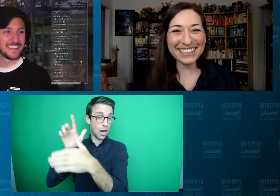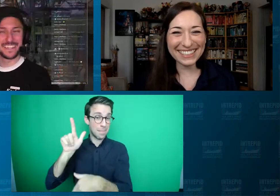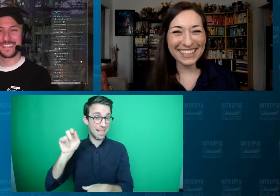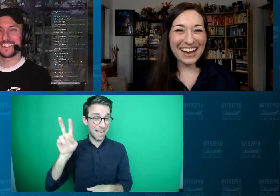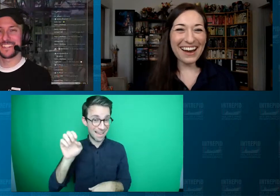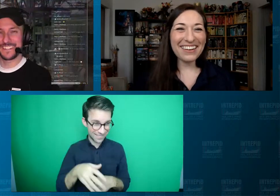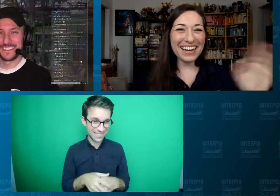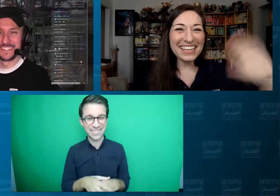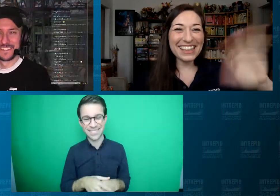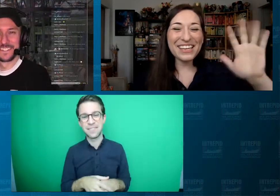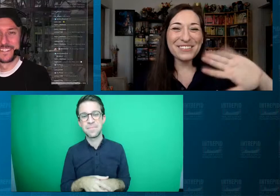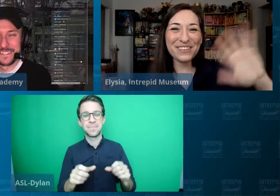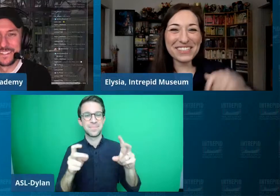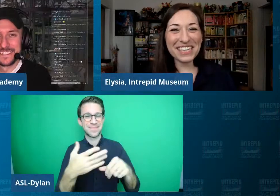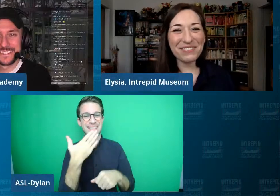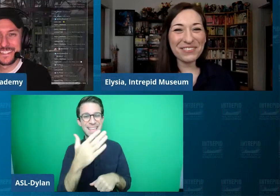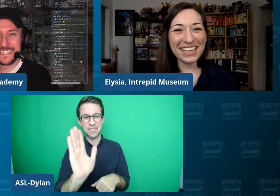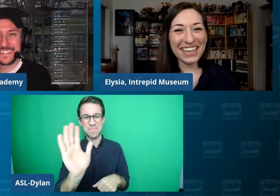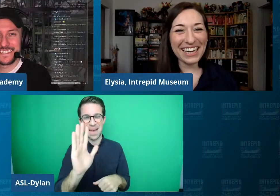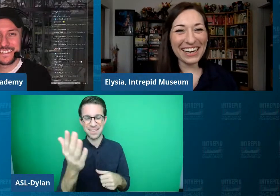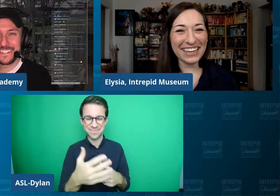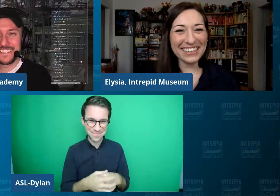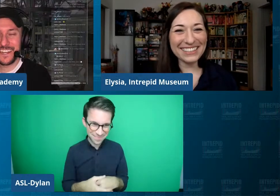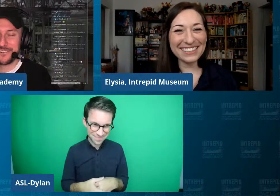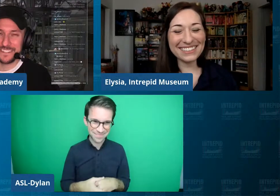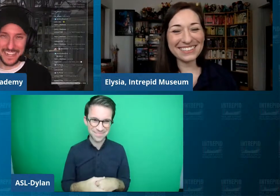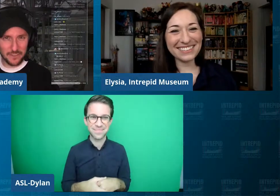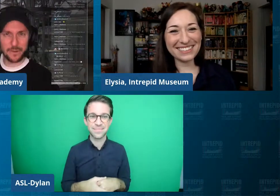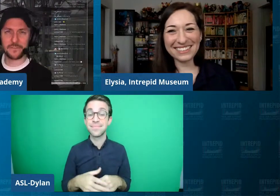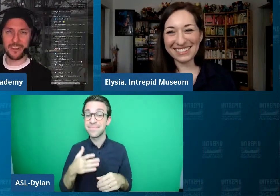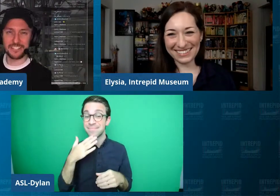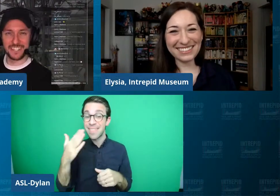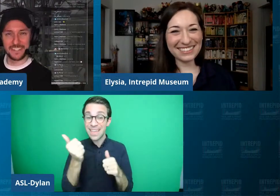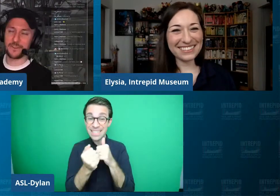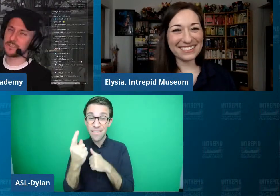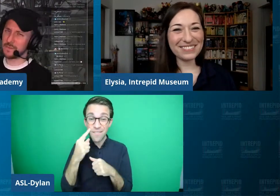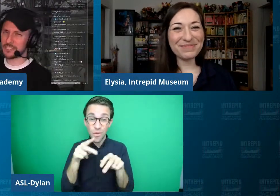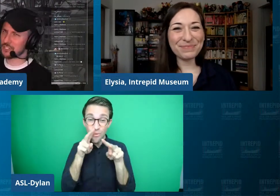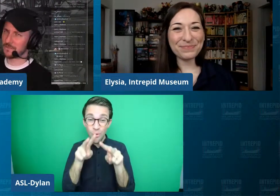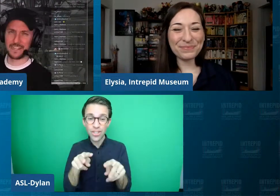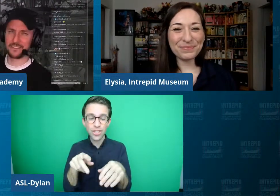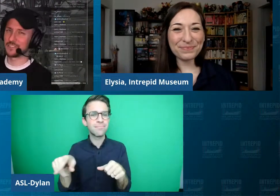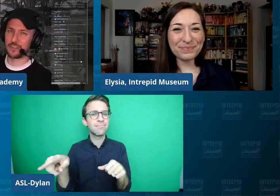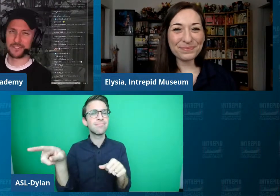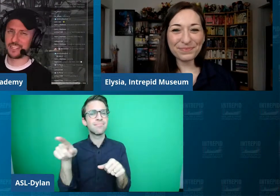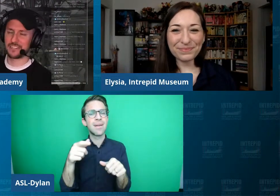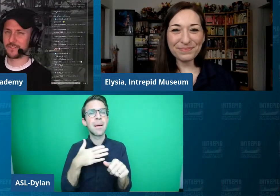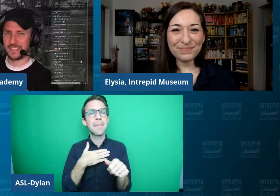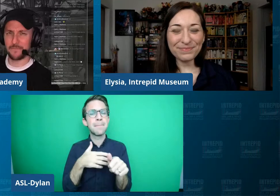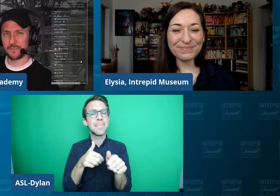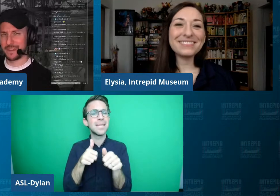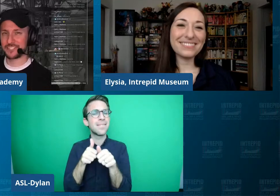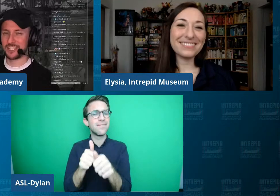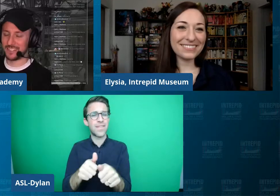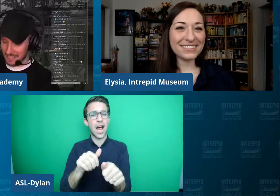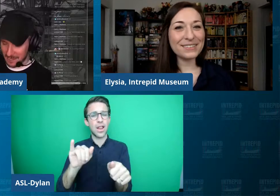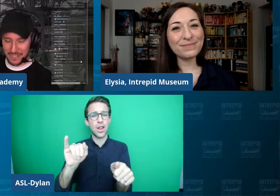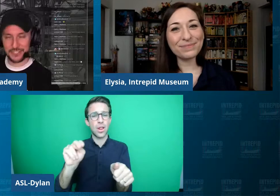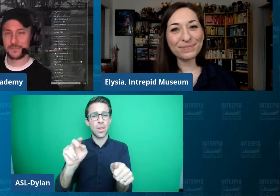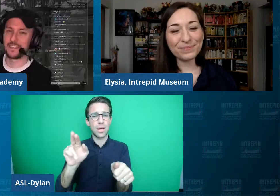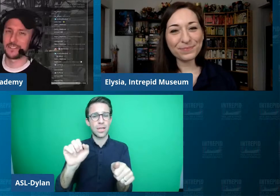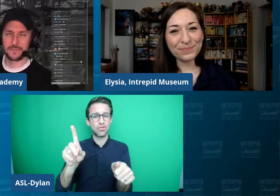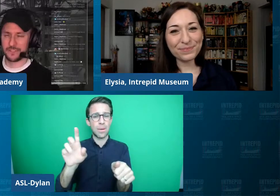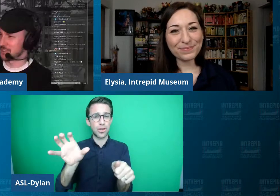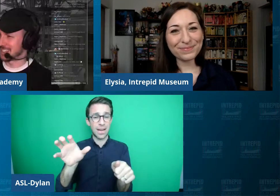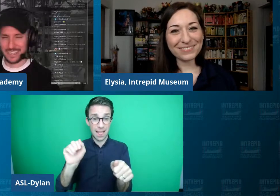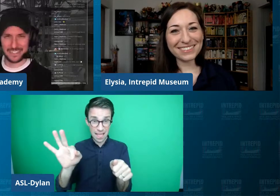good. All right. Thank you so much again for being here. All right. Thanks, everybody, for watching. And, folks, make sure you follow the Intrepid channel here. If you came from my channel, make